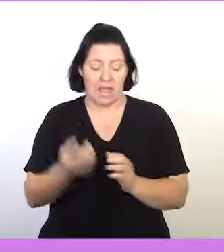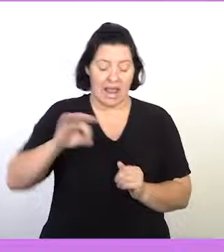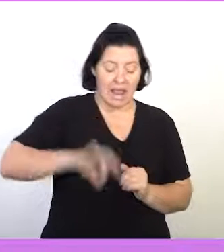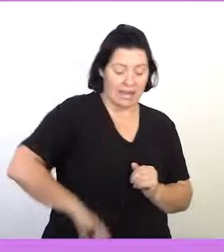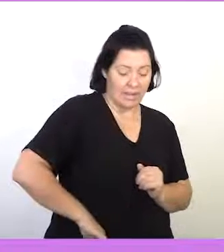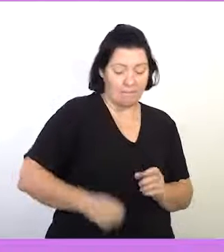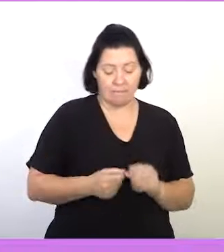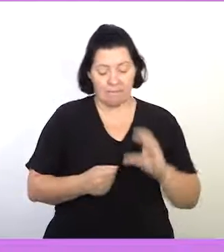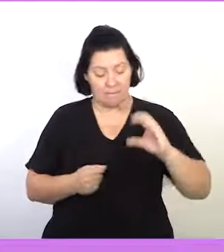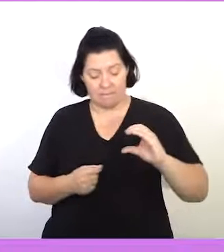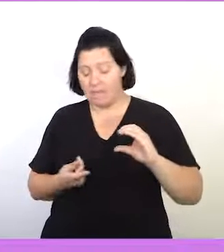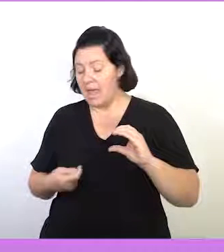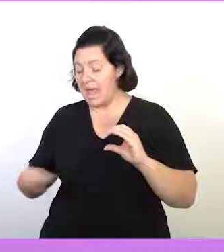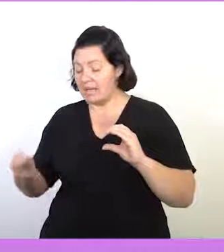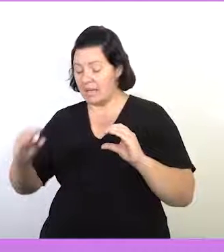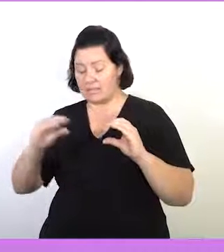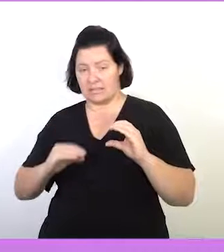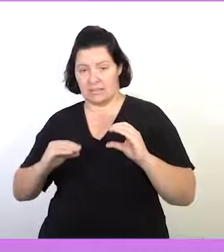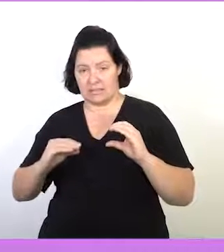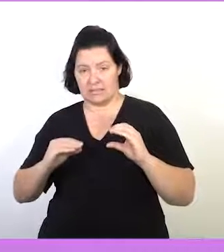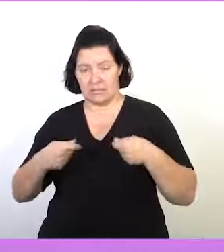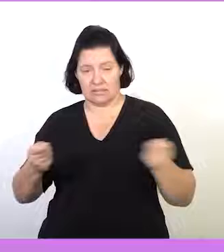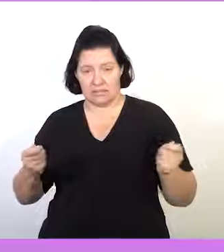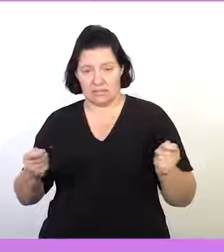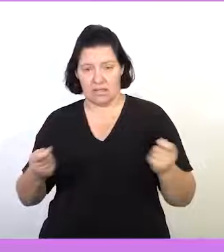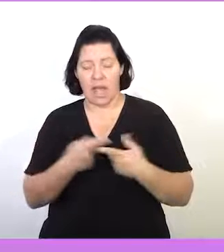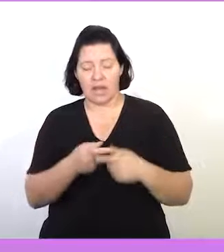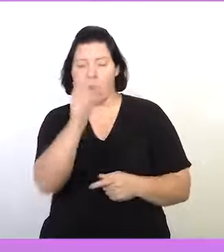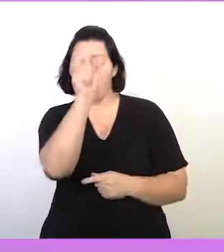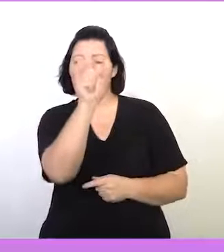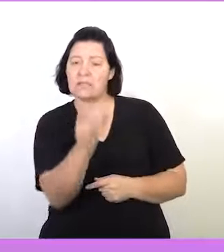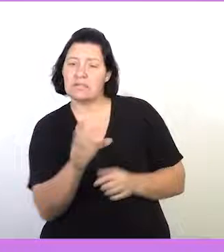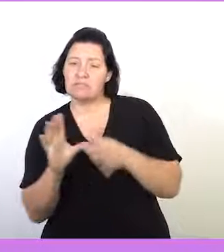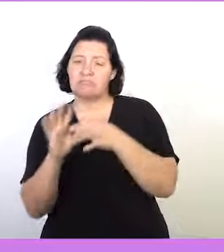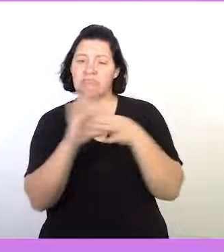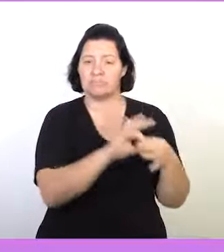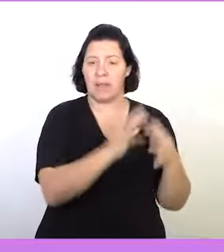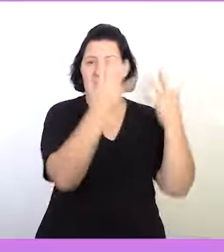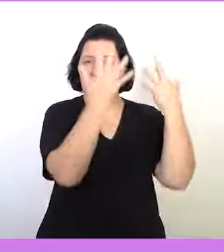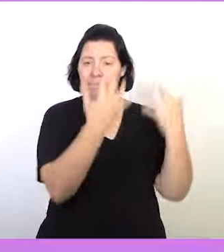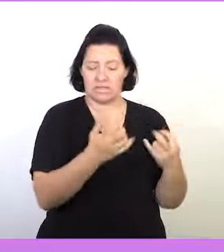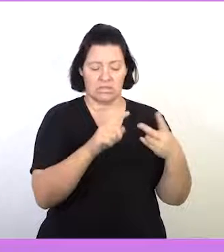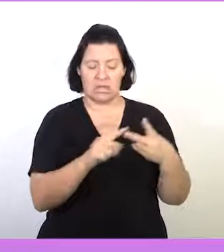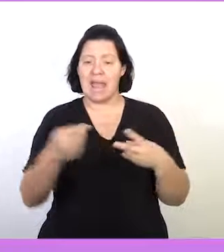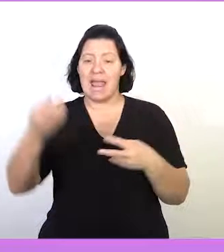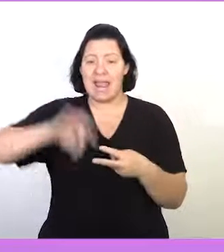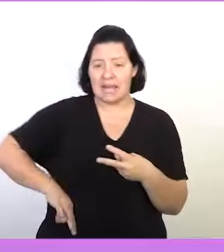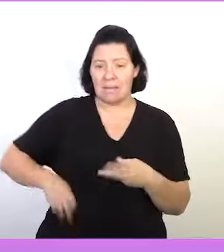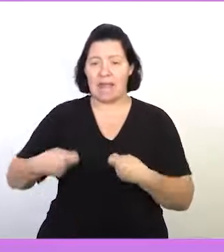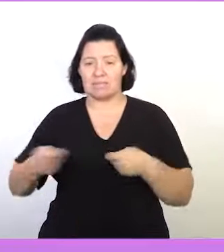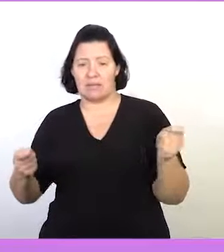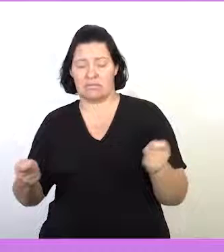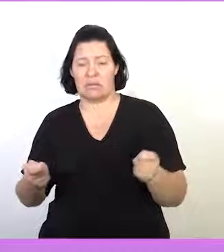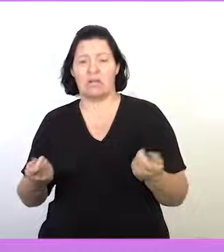income and expenditure. You should also be familiar with terminology related to budget as well as income and expenditure